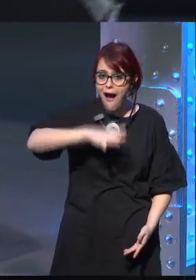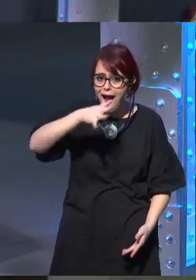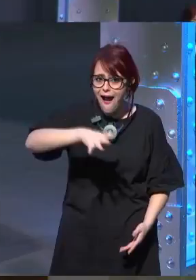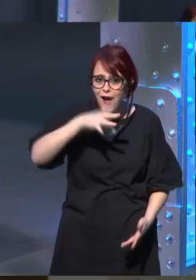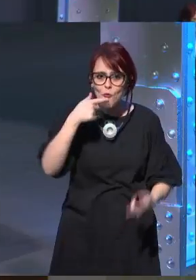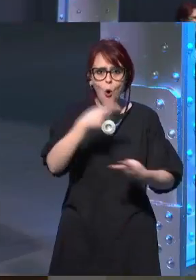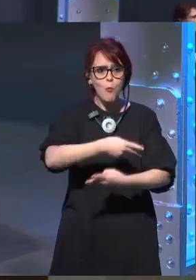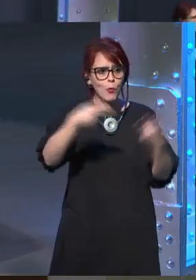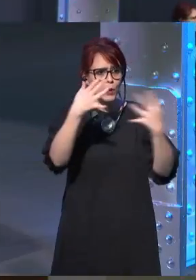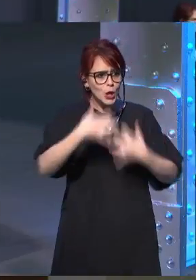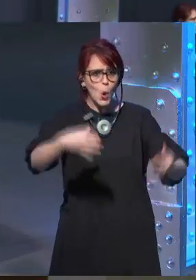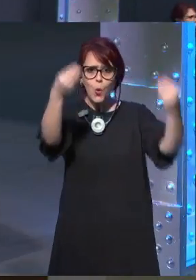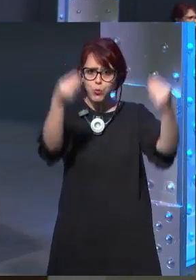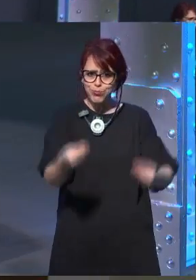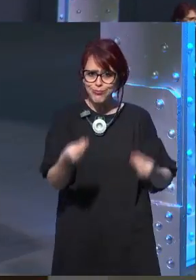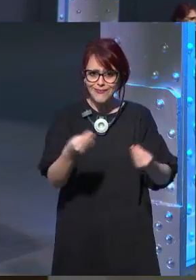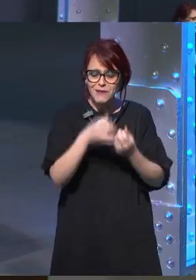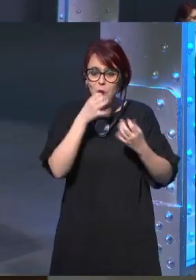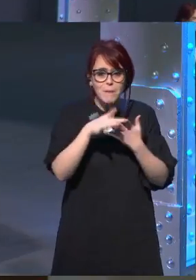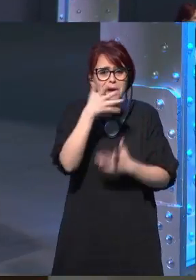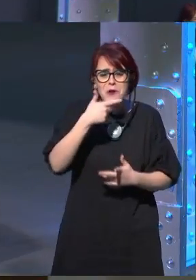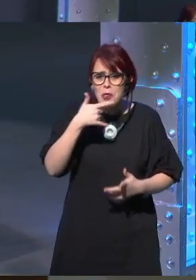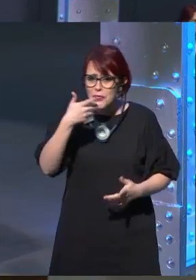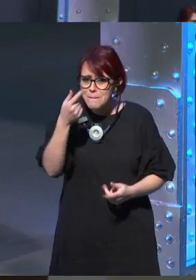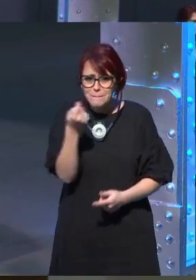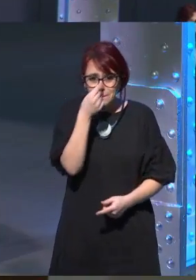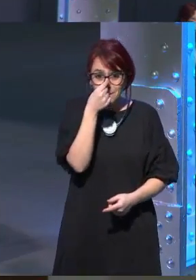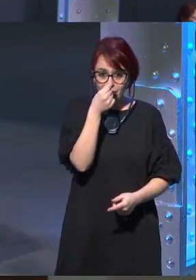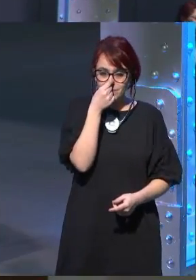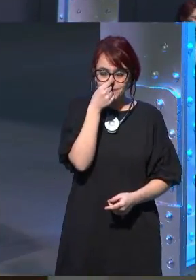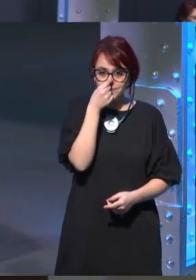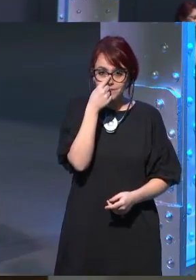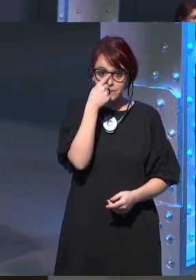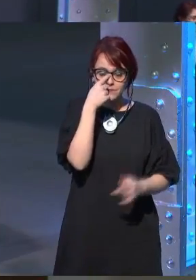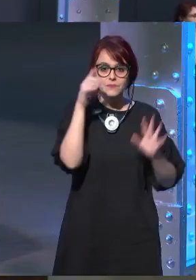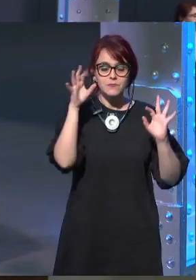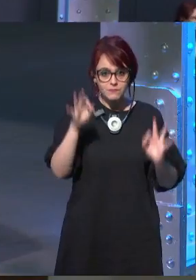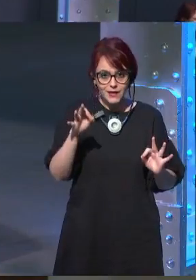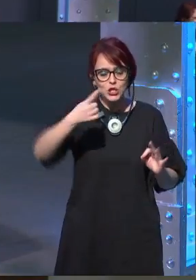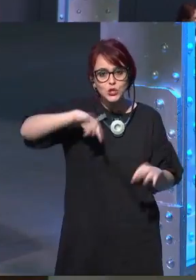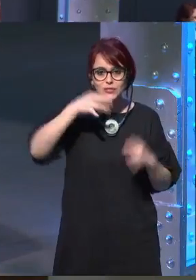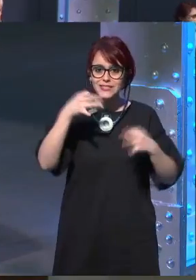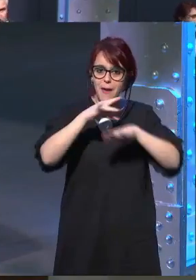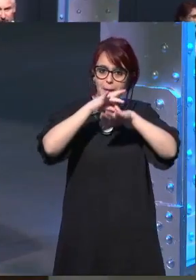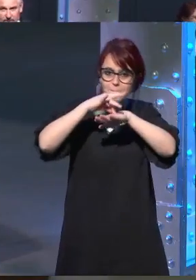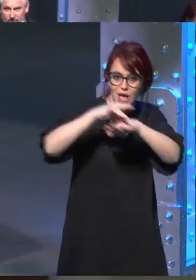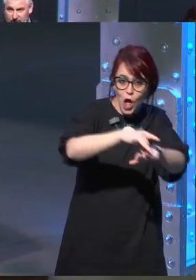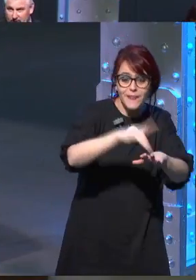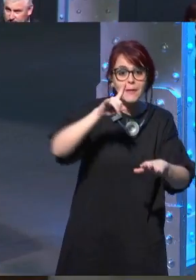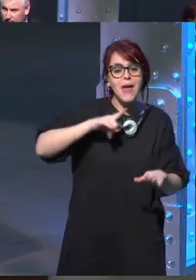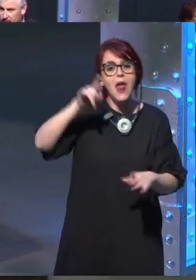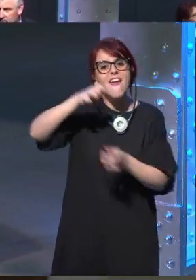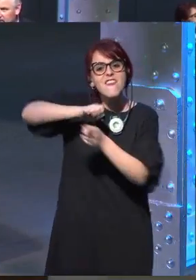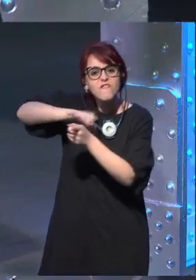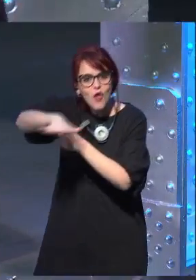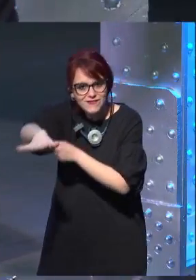stuff, right? Nobody's spreading that word. We have to seek out mentors and influence ourselves. Why? Because